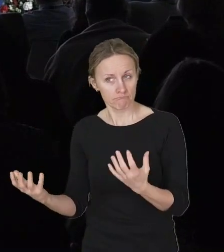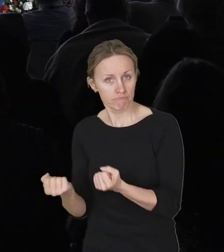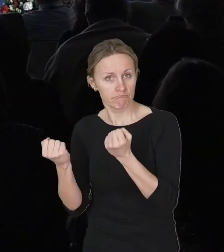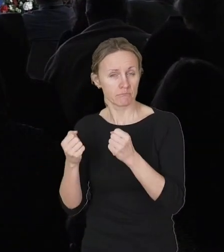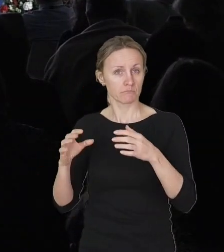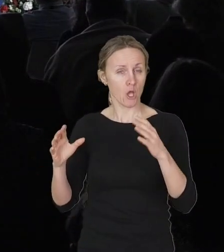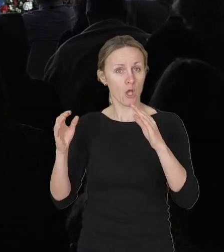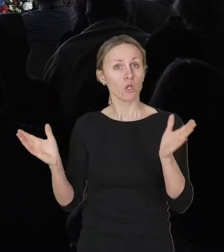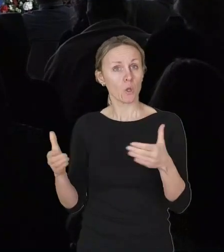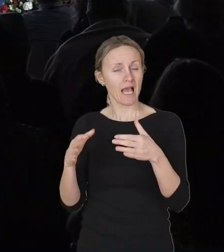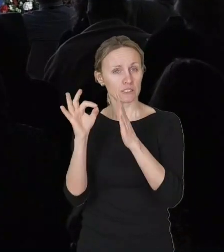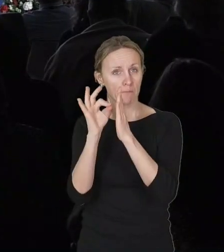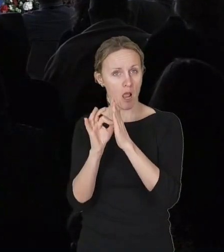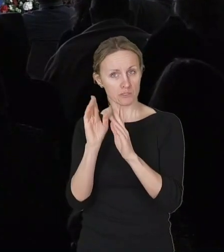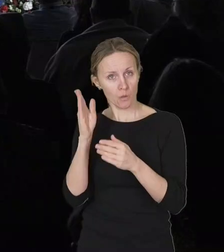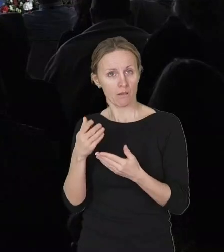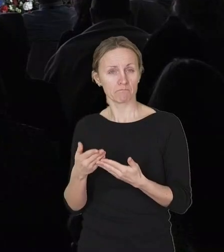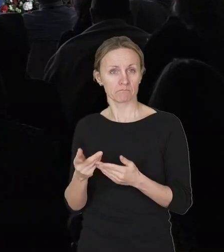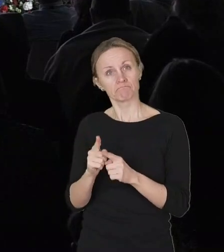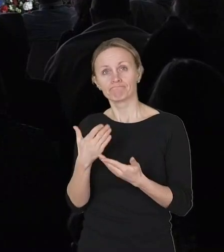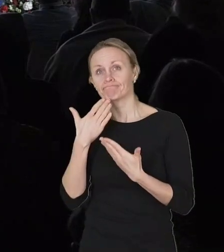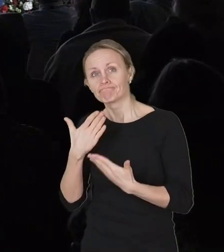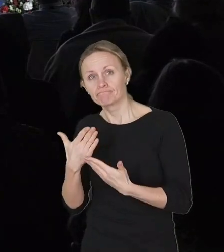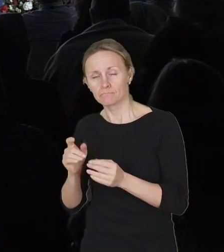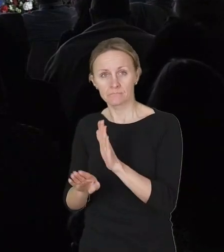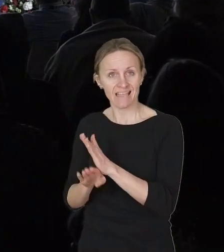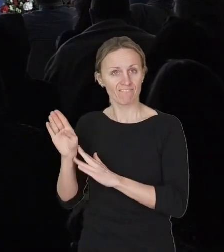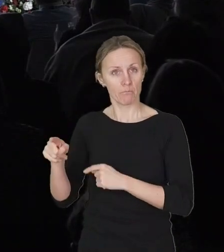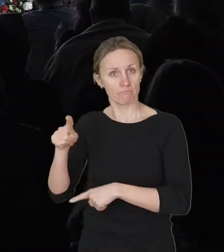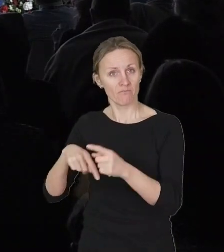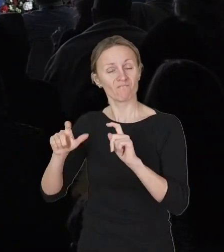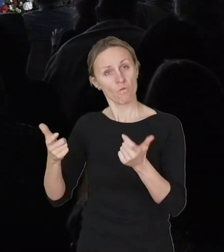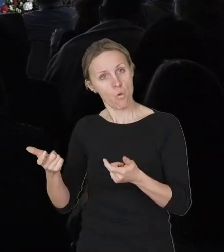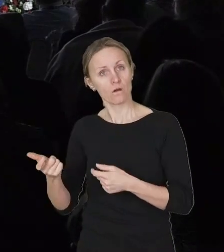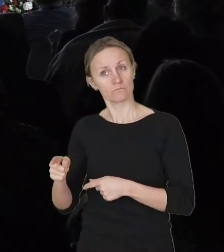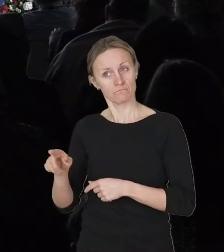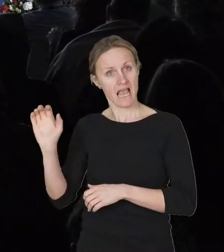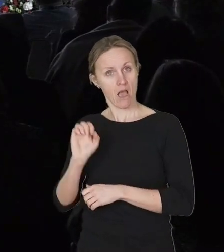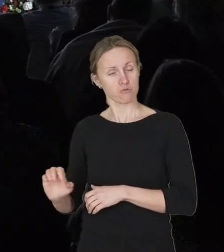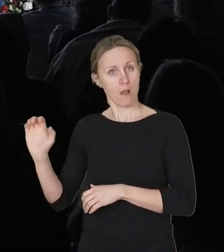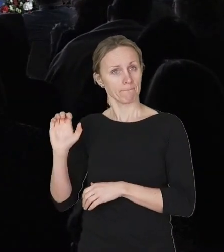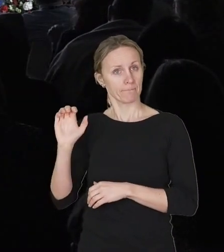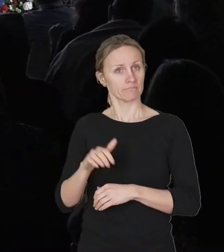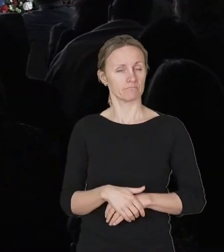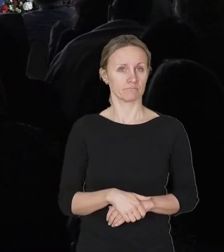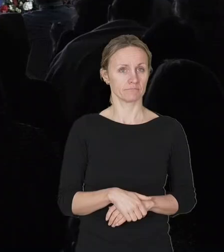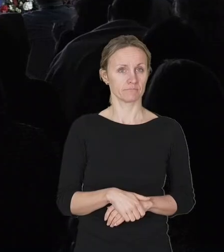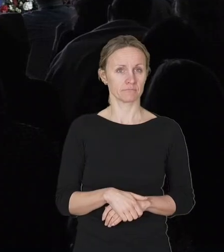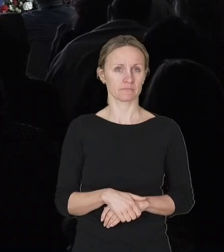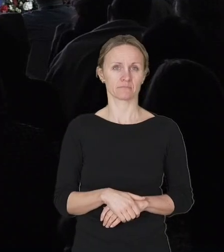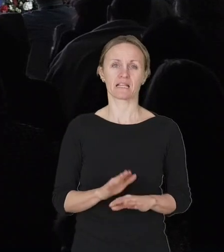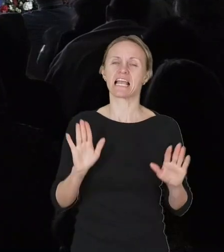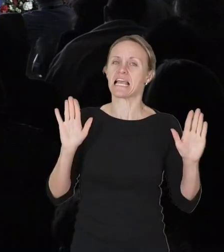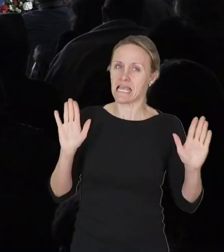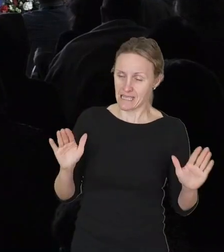As the concept, maybe a little provocative question is the single market in its current form